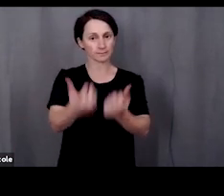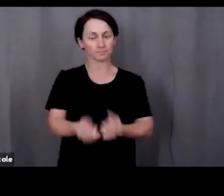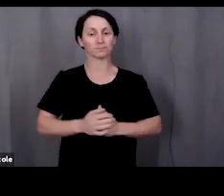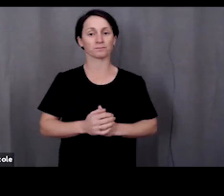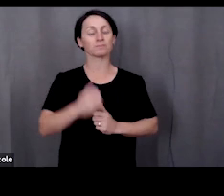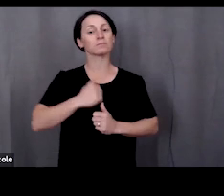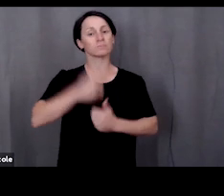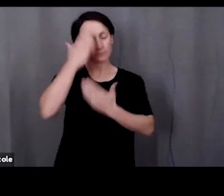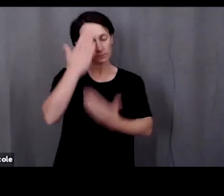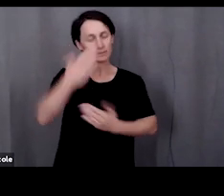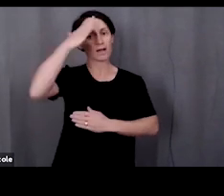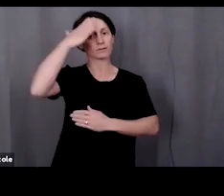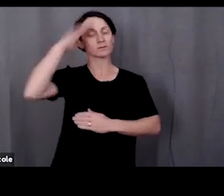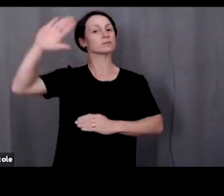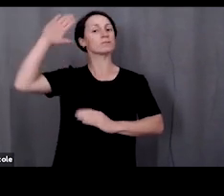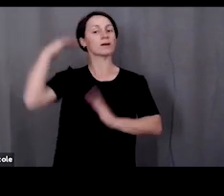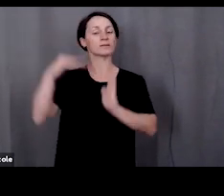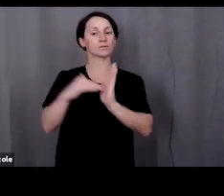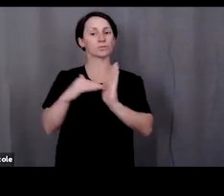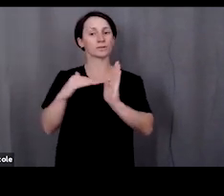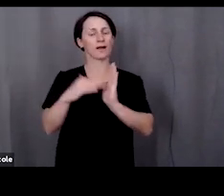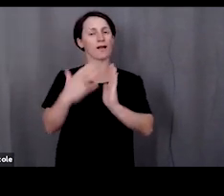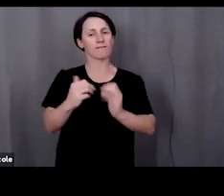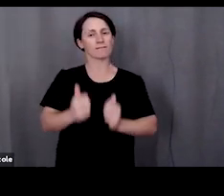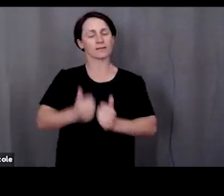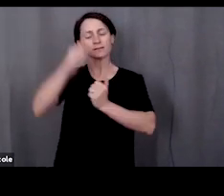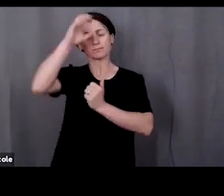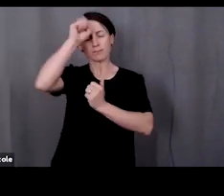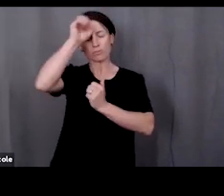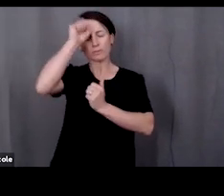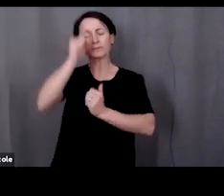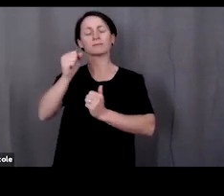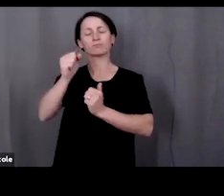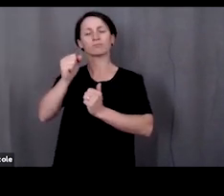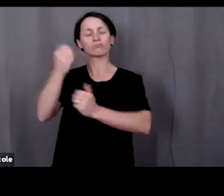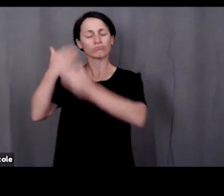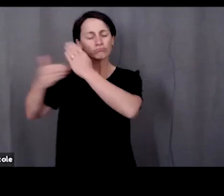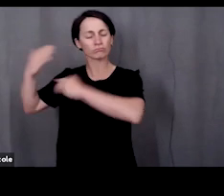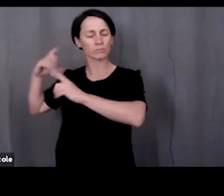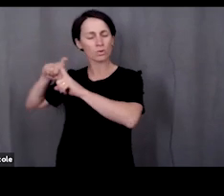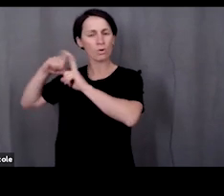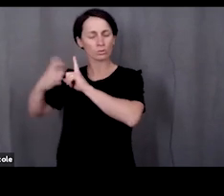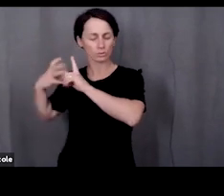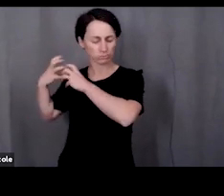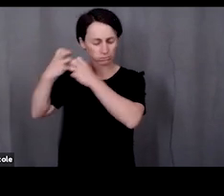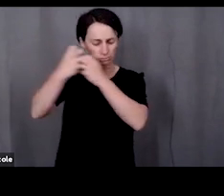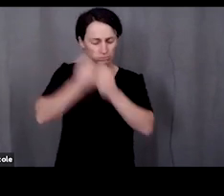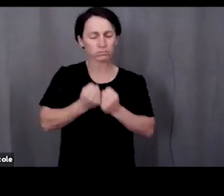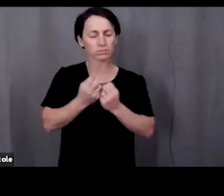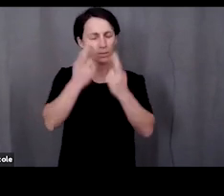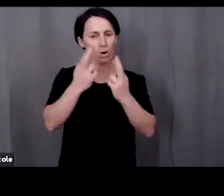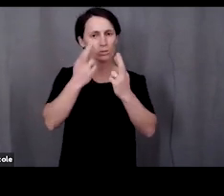present, who hold the memories, traditions, culture and hopes of Indigenous Australia. I'd also like to extend